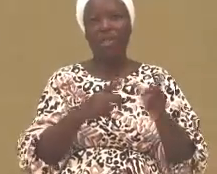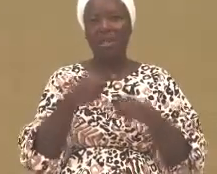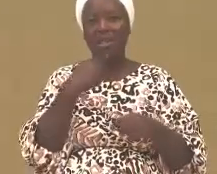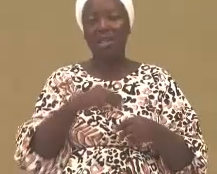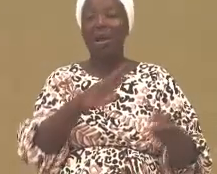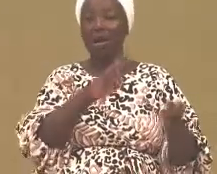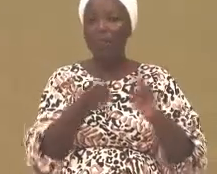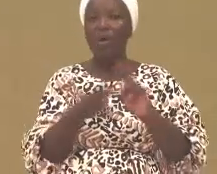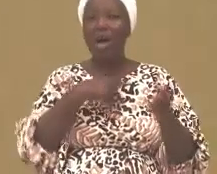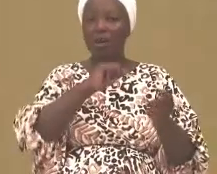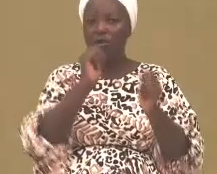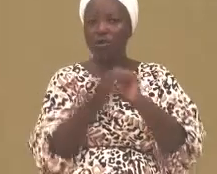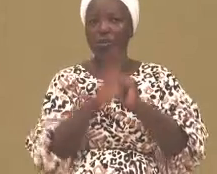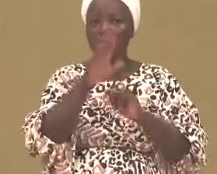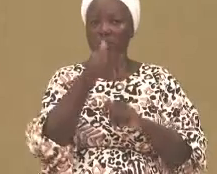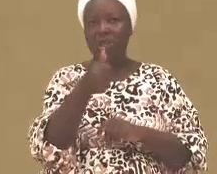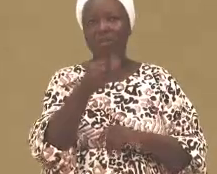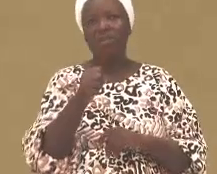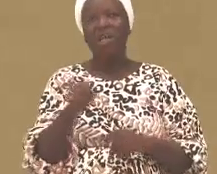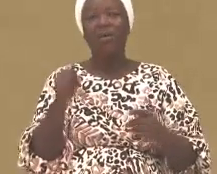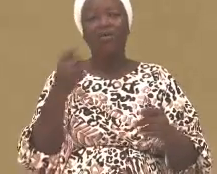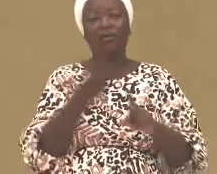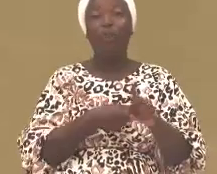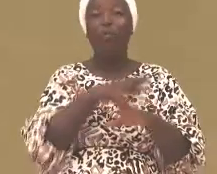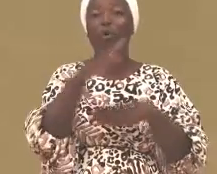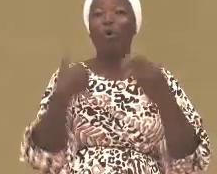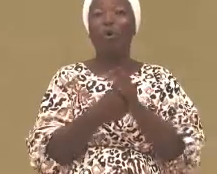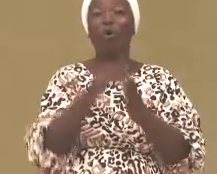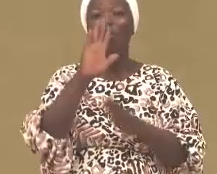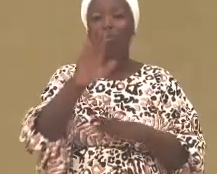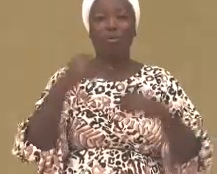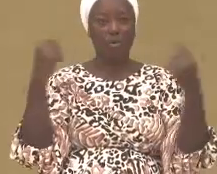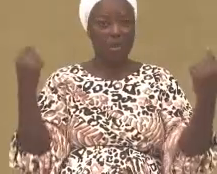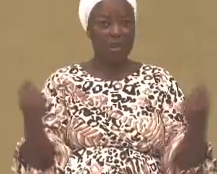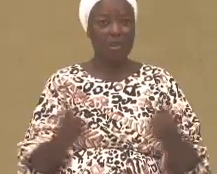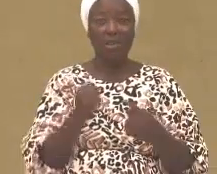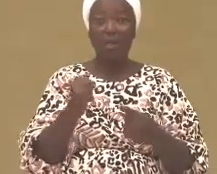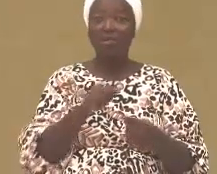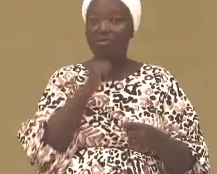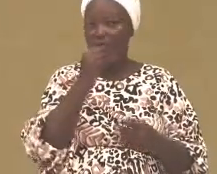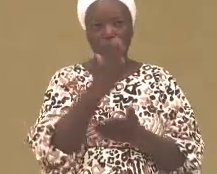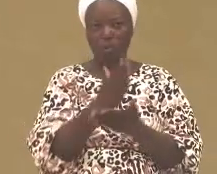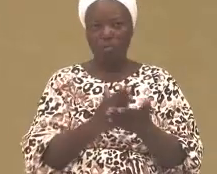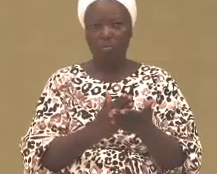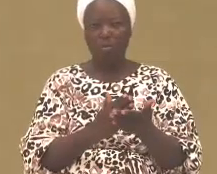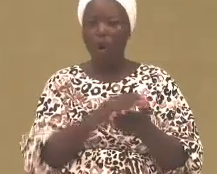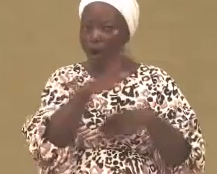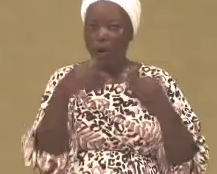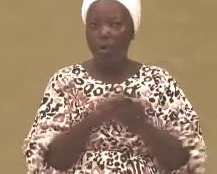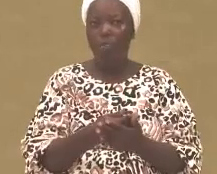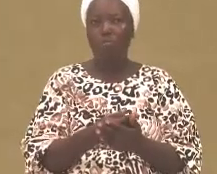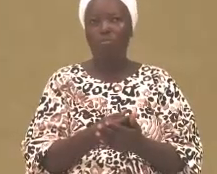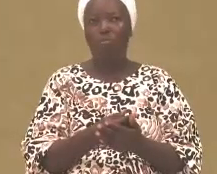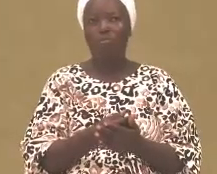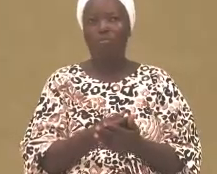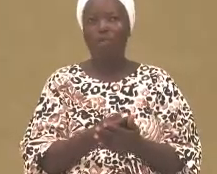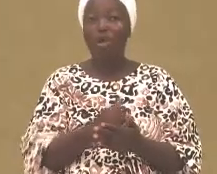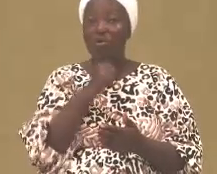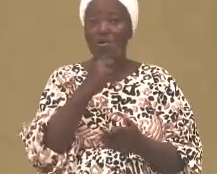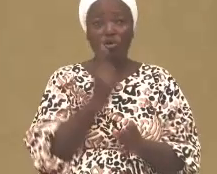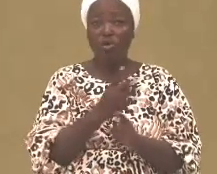turn yourselves from all your transgressions. Not some, all. Not just a